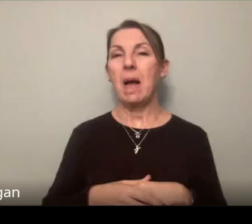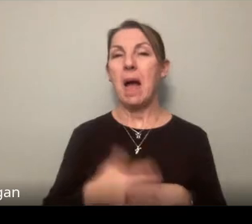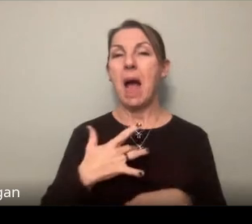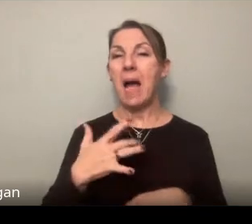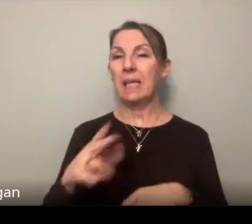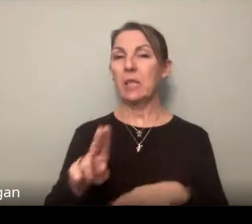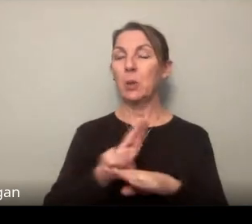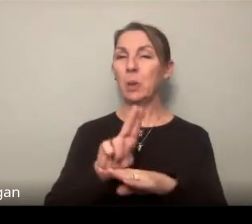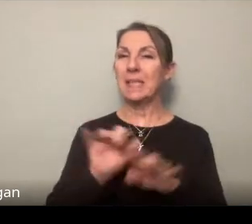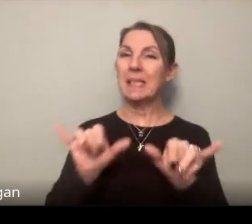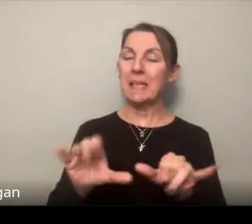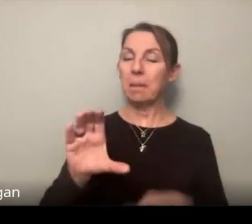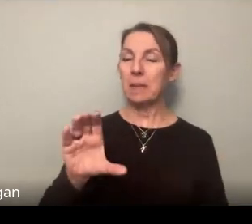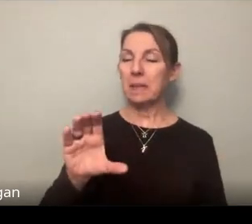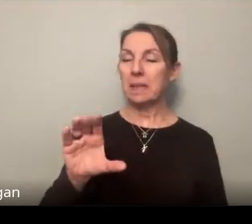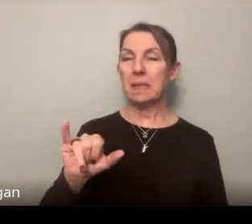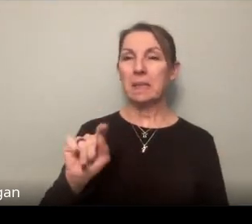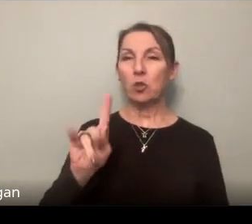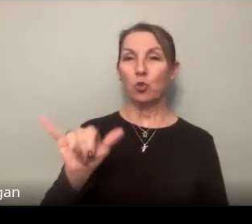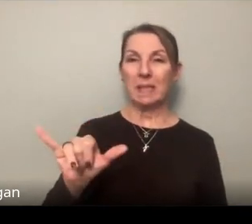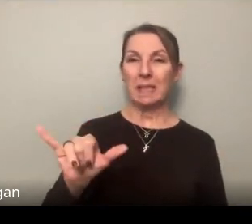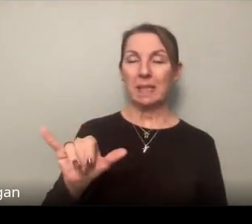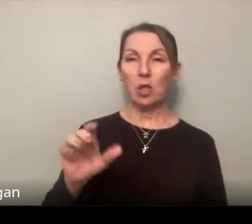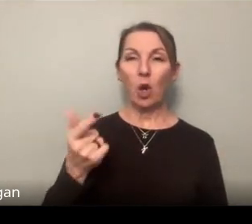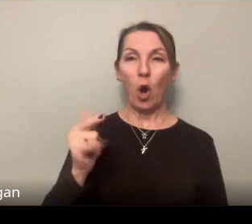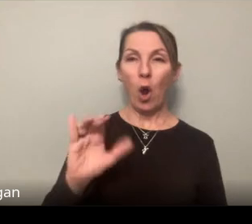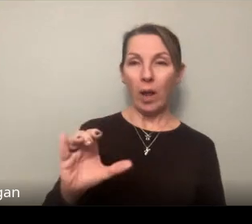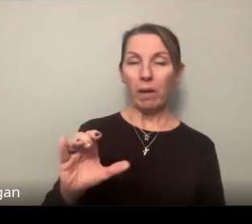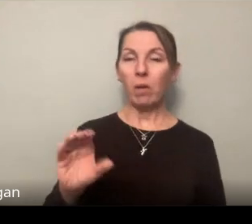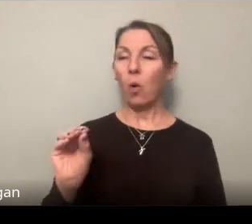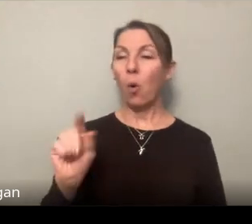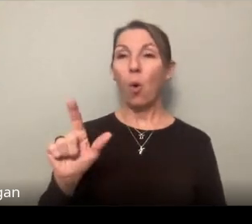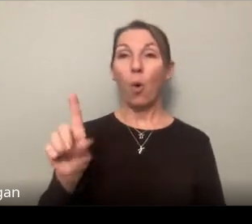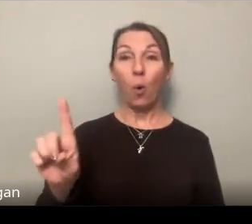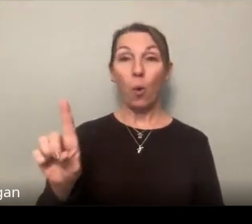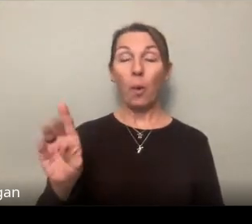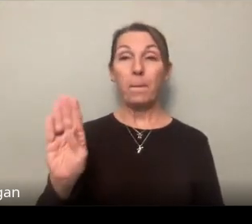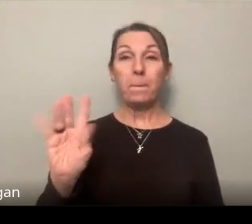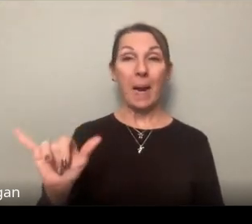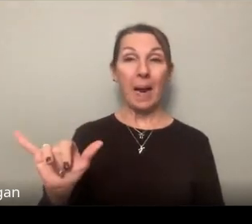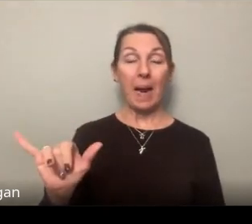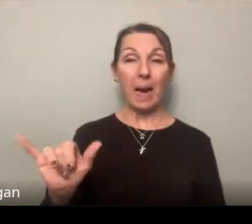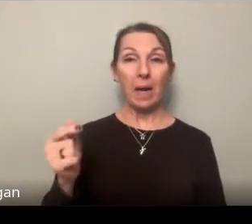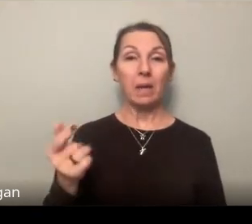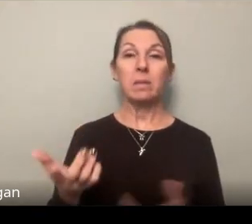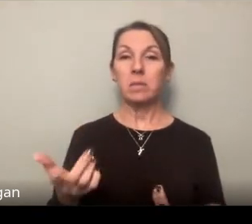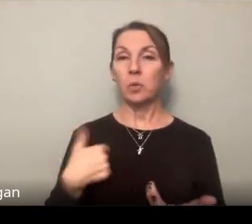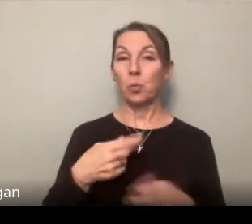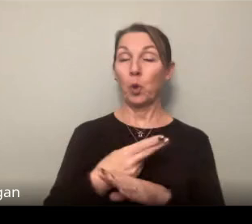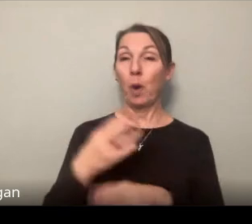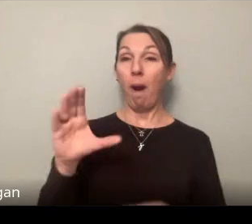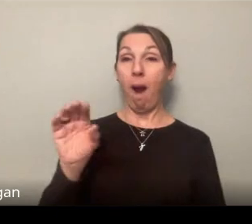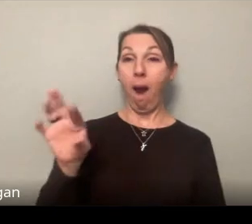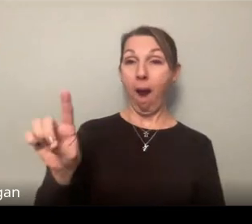the same like citrusy garlic, a Right. little bit of Old Bay, the onions. So it's pretty similar. So we used cod today, even though you normally